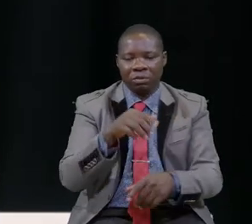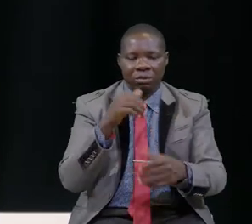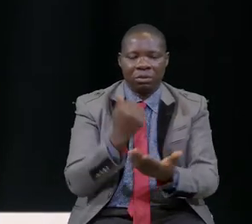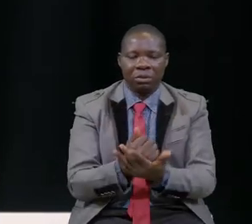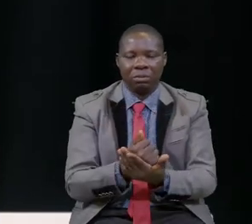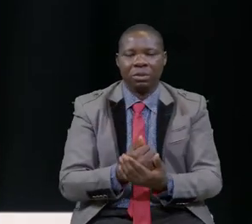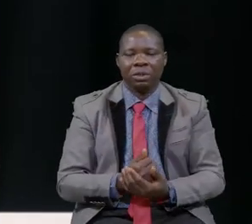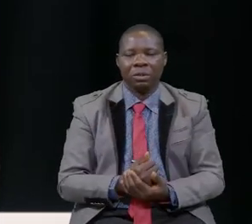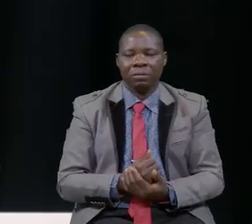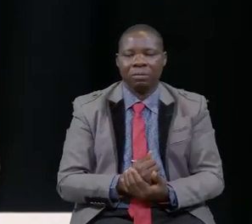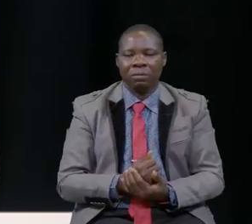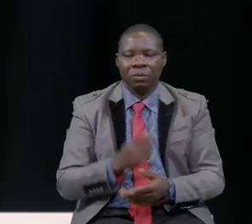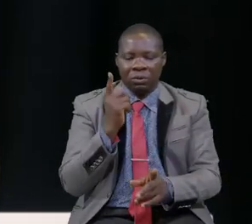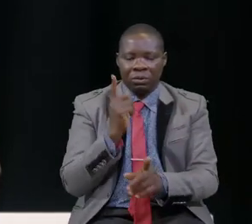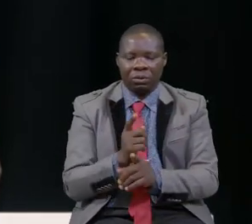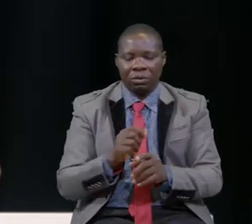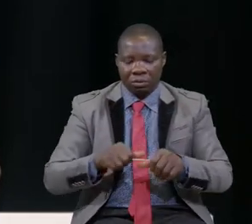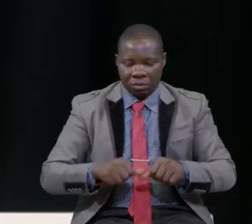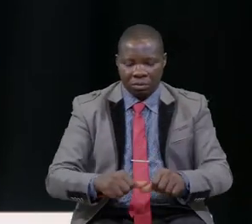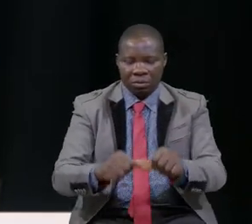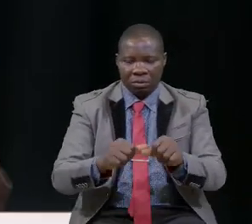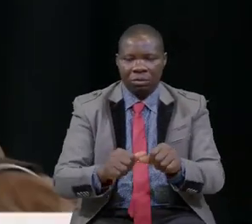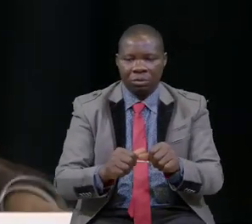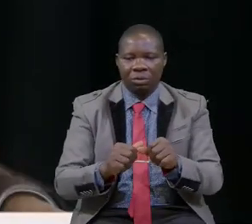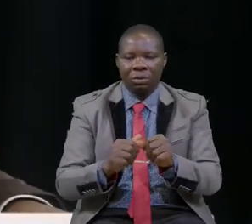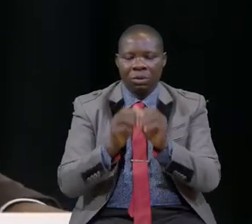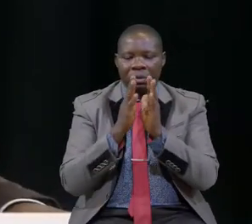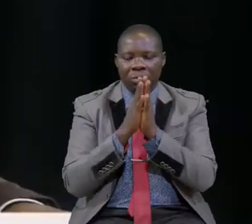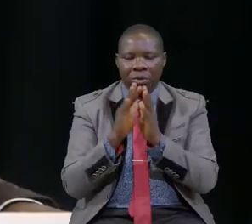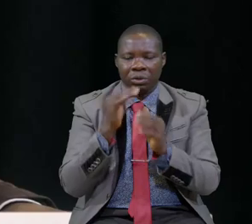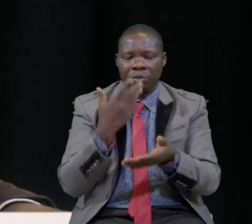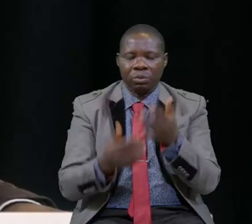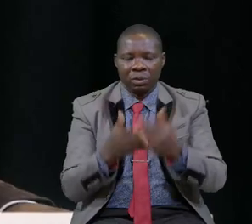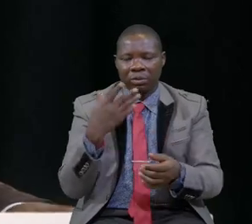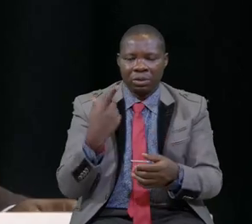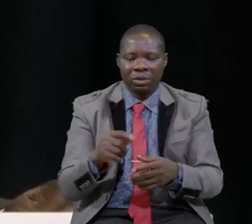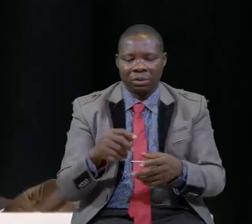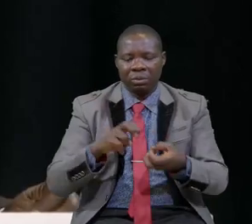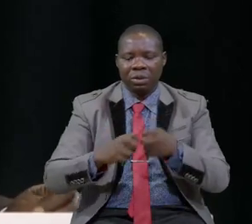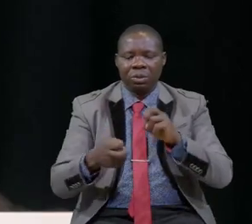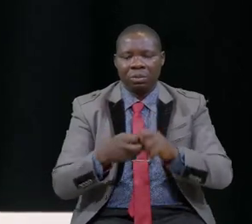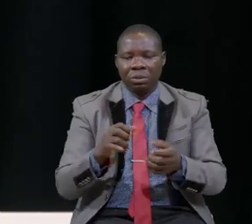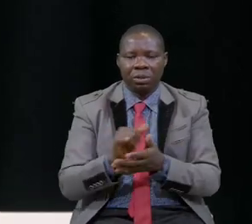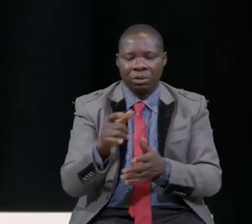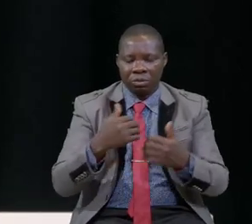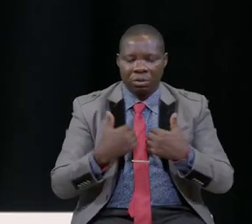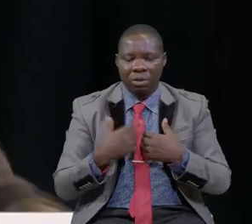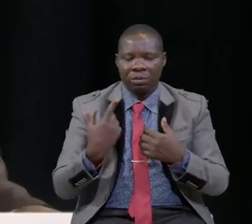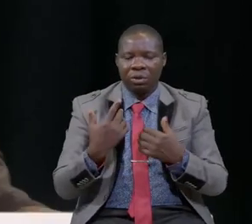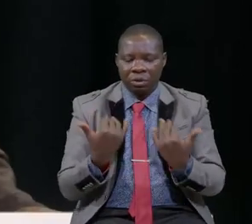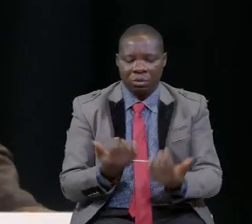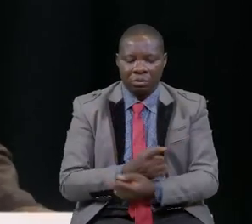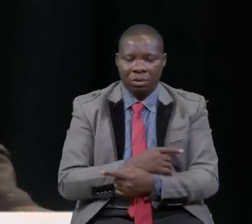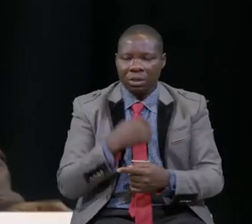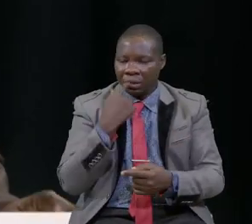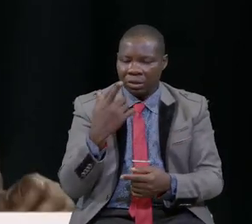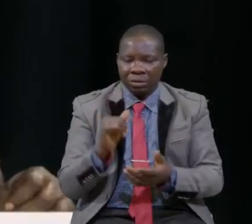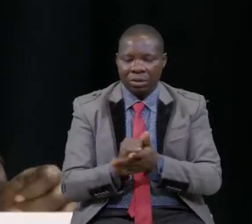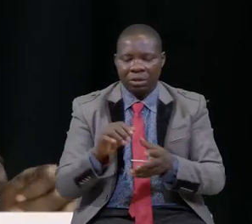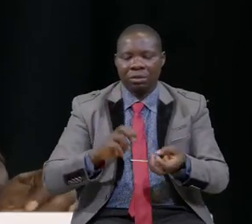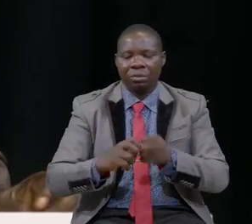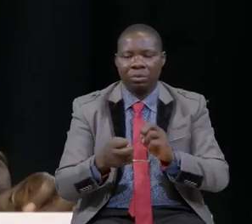Just continue telling whatsoever problem you have. Today is your last day. Be